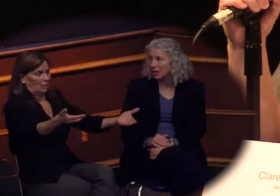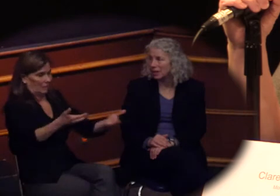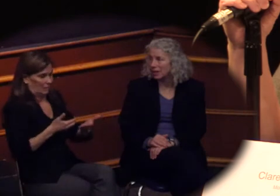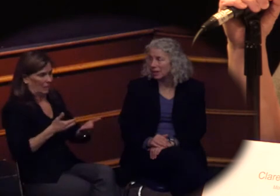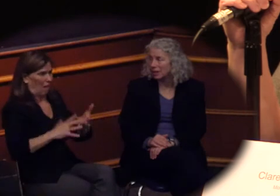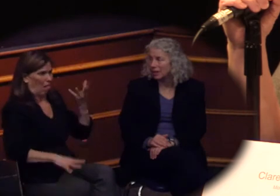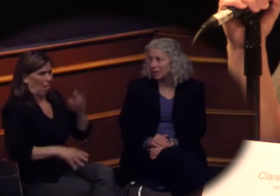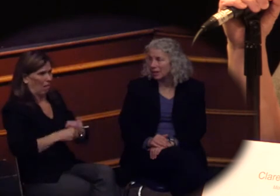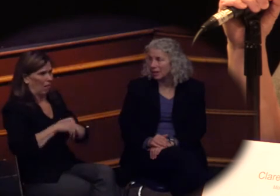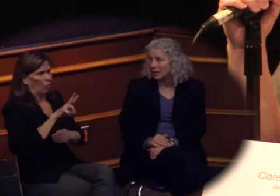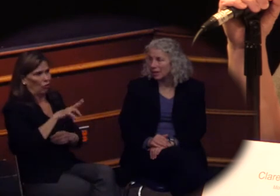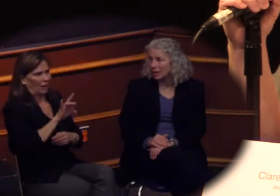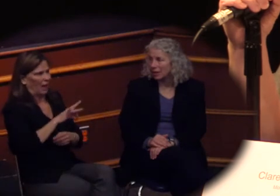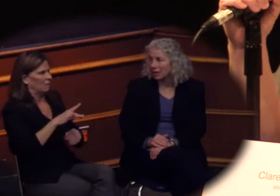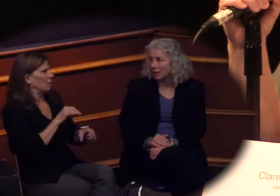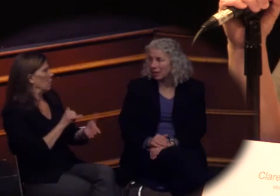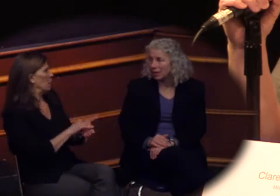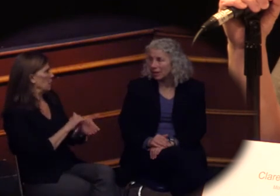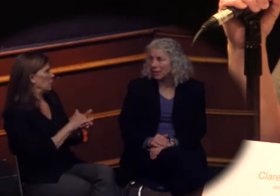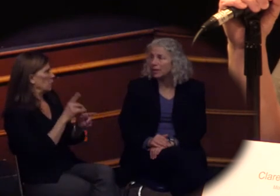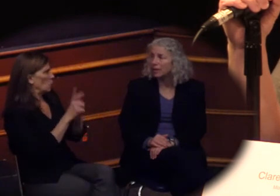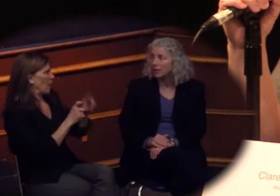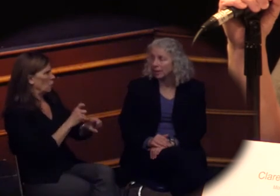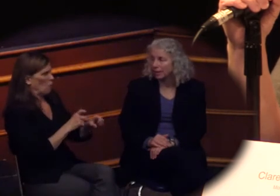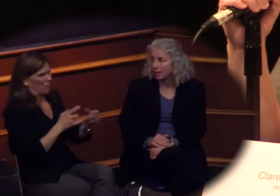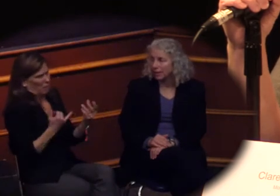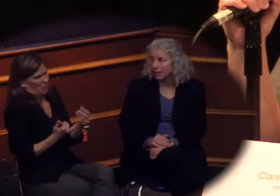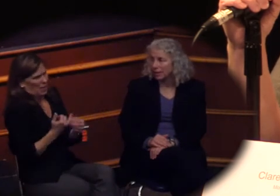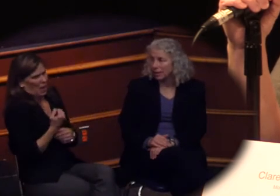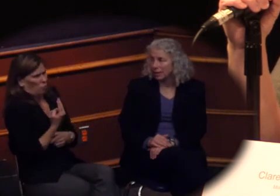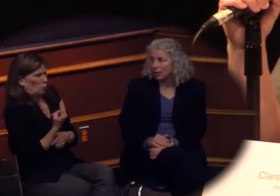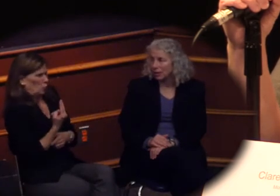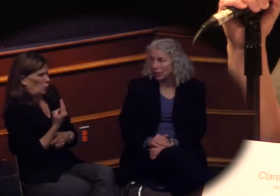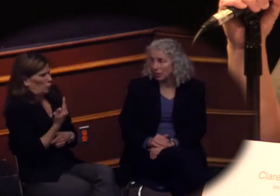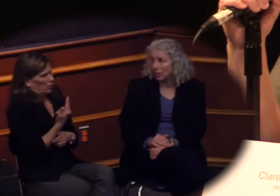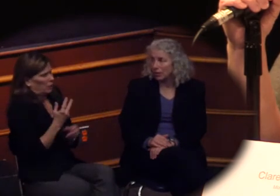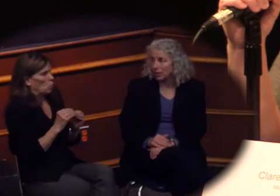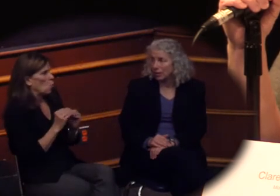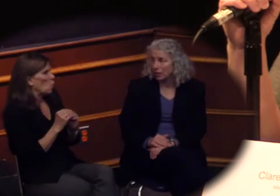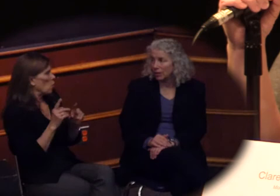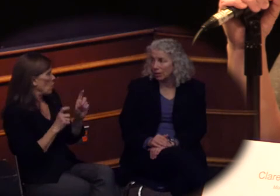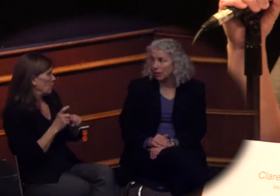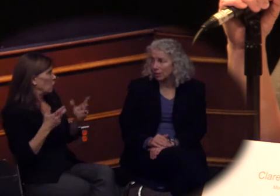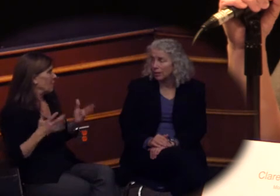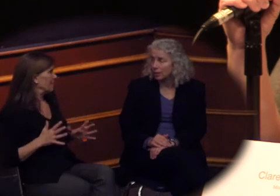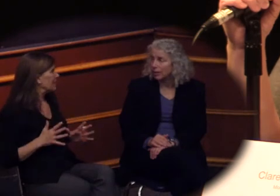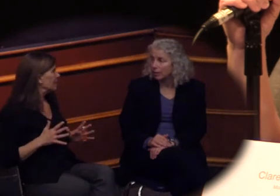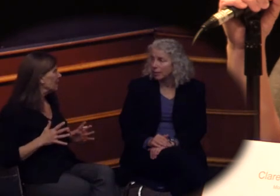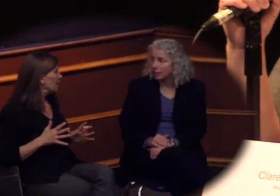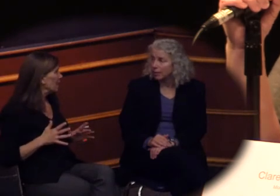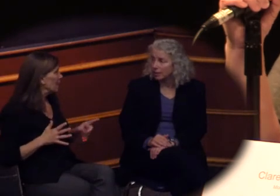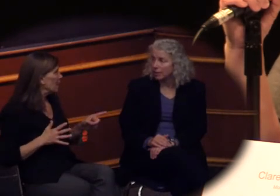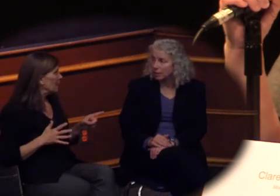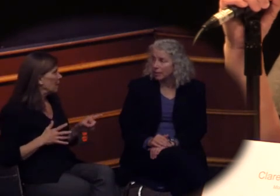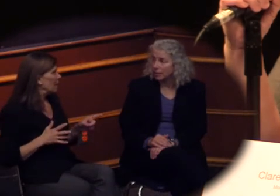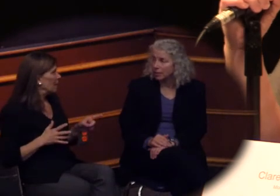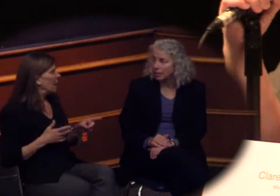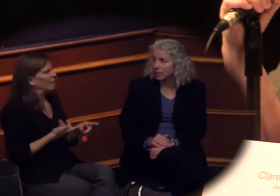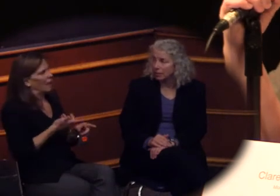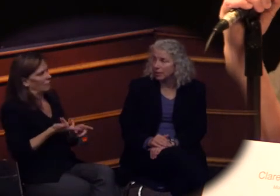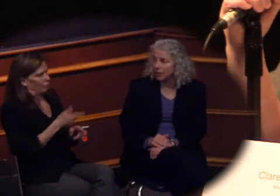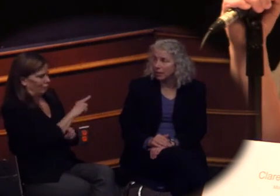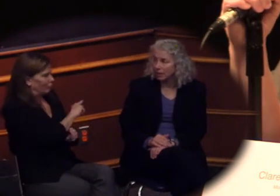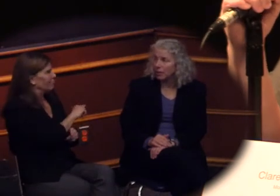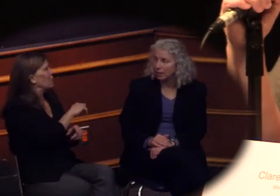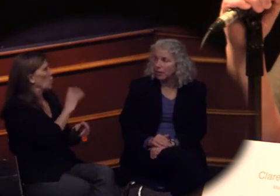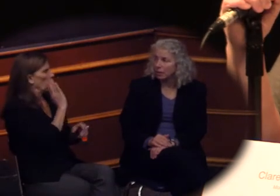we're not going be able to ask them all. I think we might have time for two or three more questions. And then all of these folks get to have a closing statement.